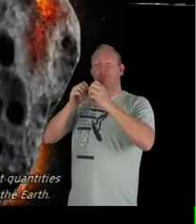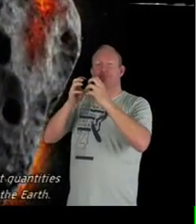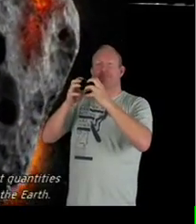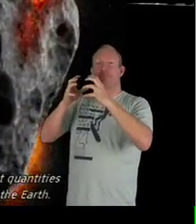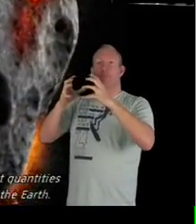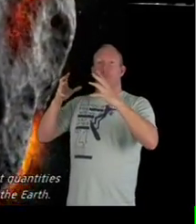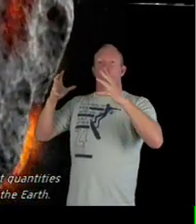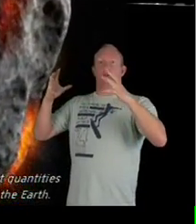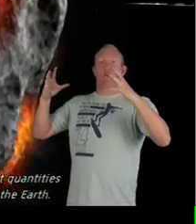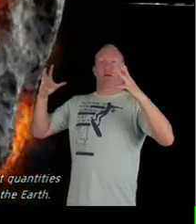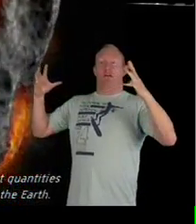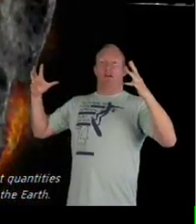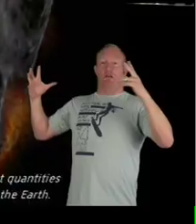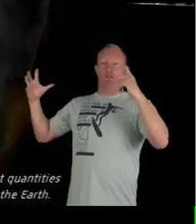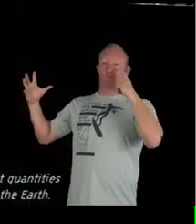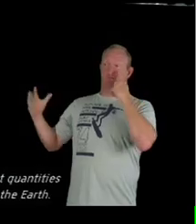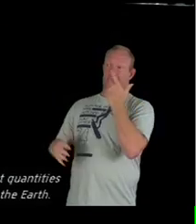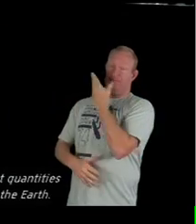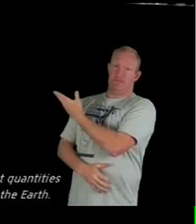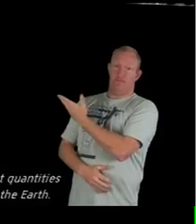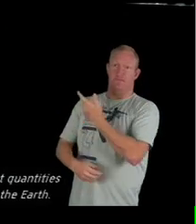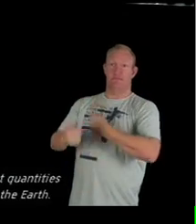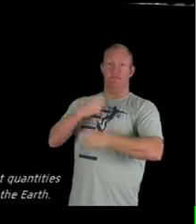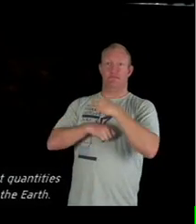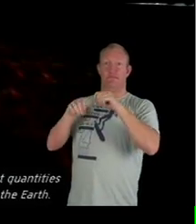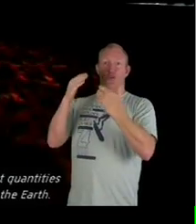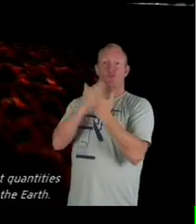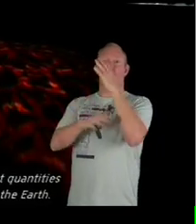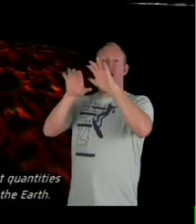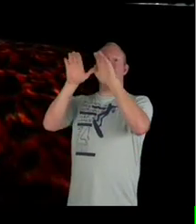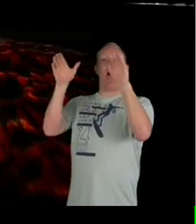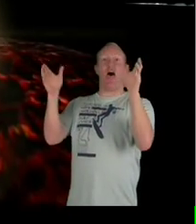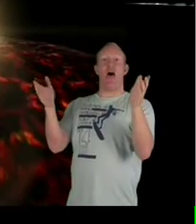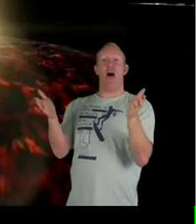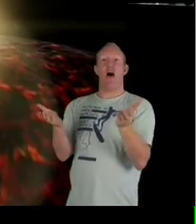And they also delivered vast quantities of radioactive material to the Earth.